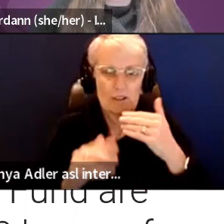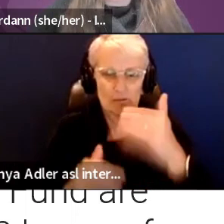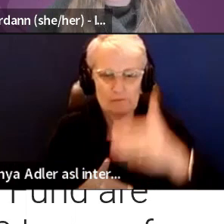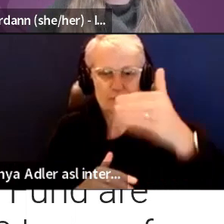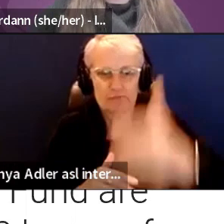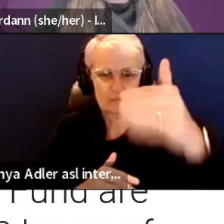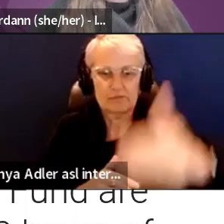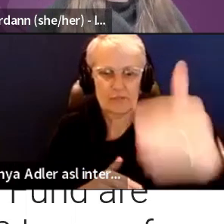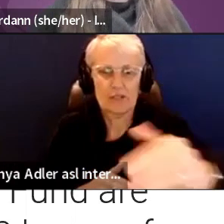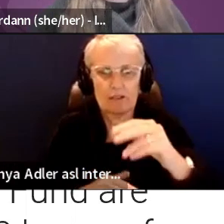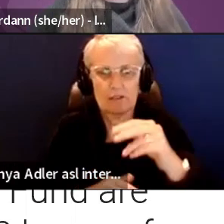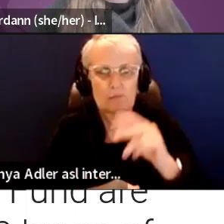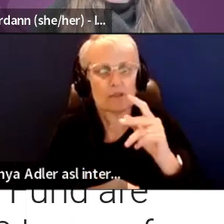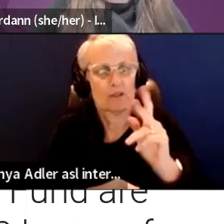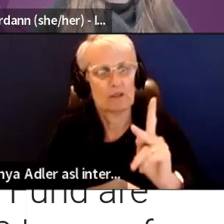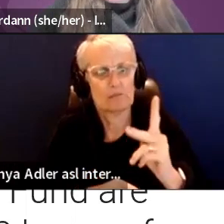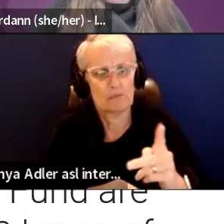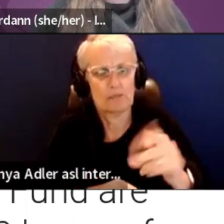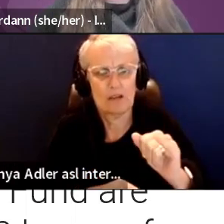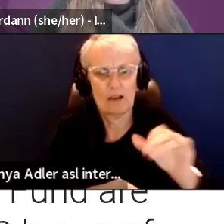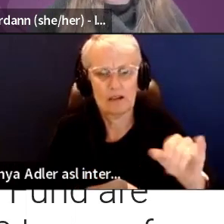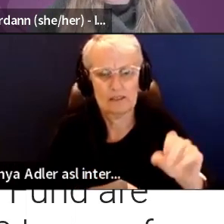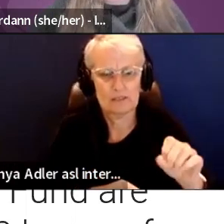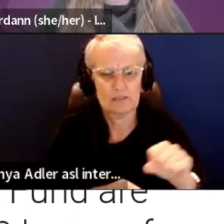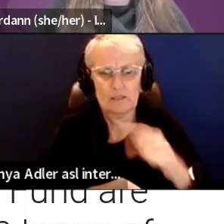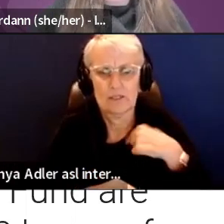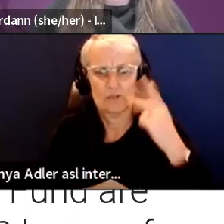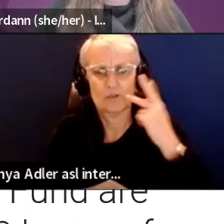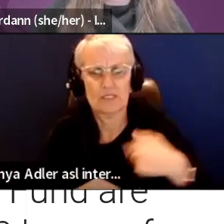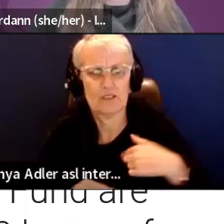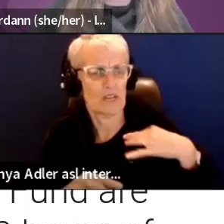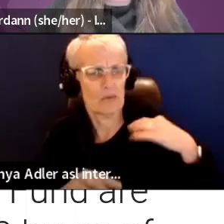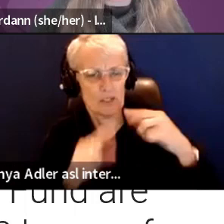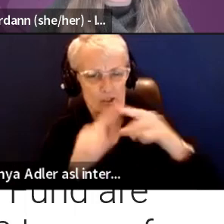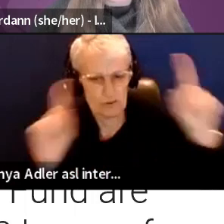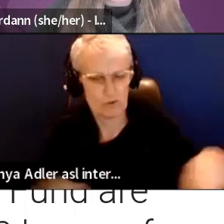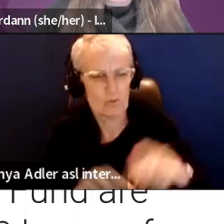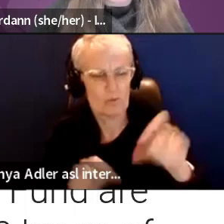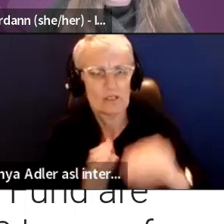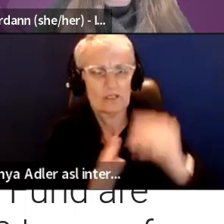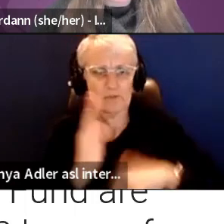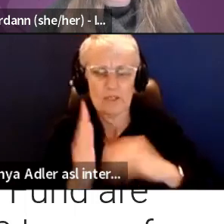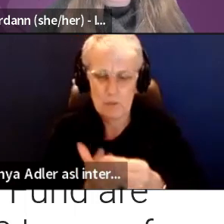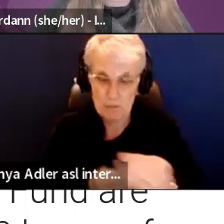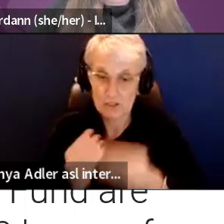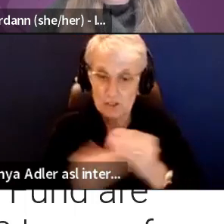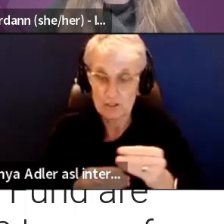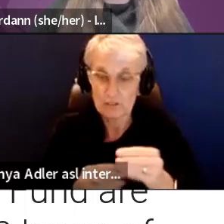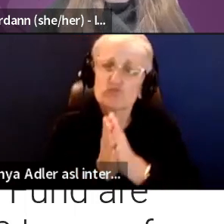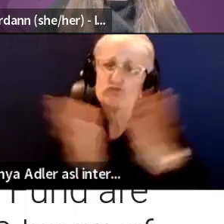project budget. So you'll see in a few slides that on the application form, you are required to complete a budget, a high-level